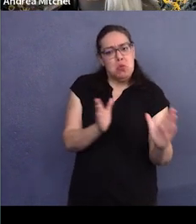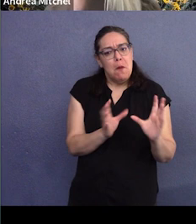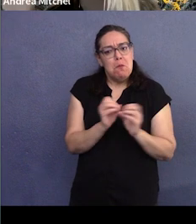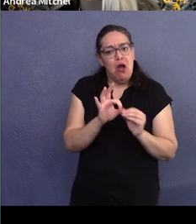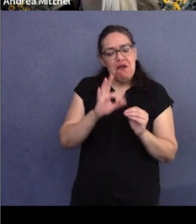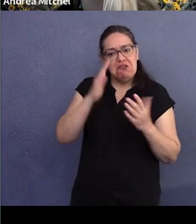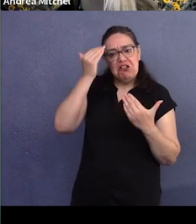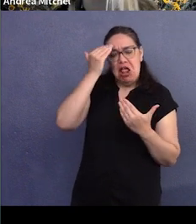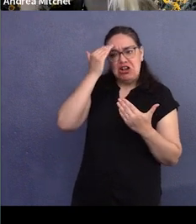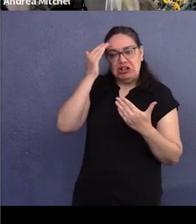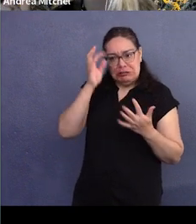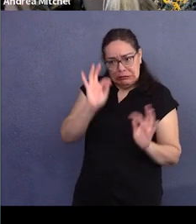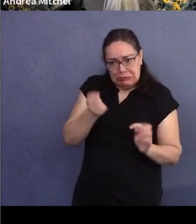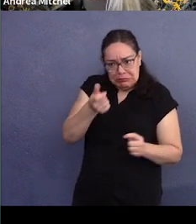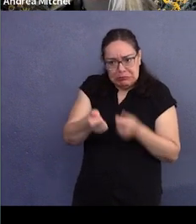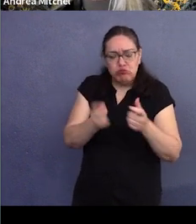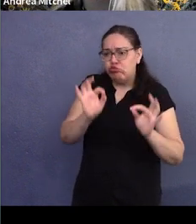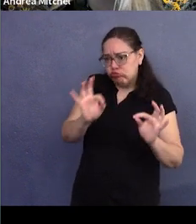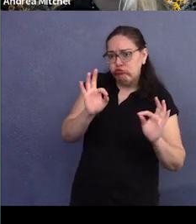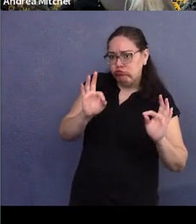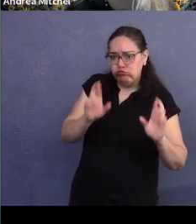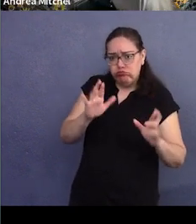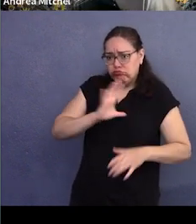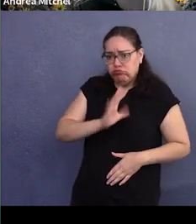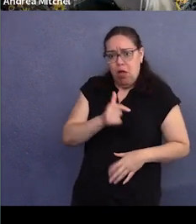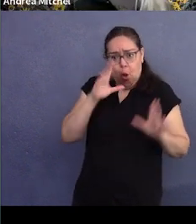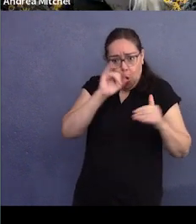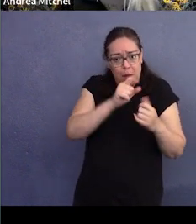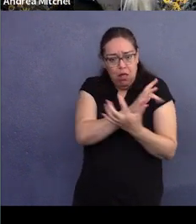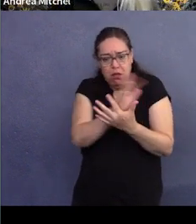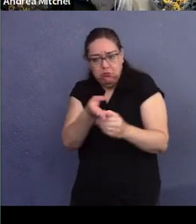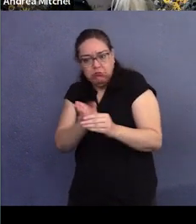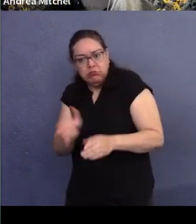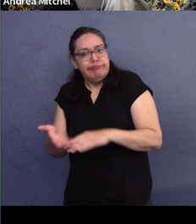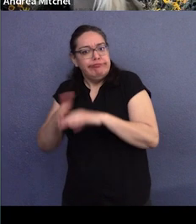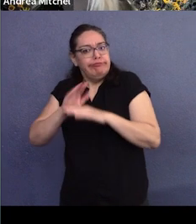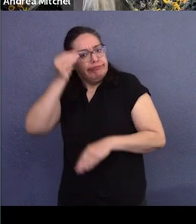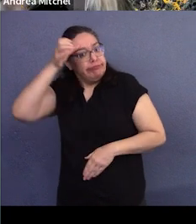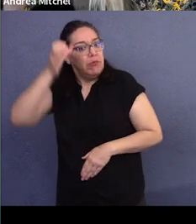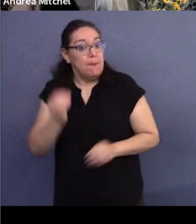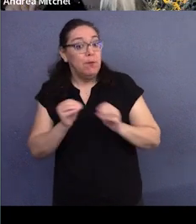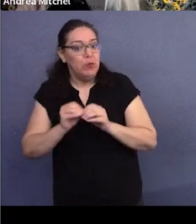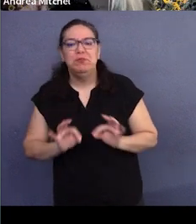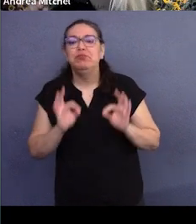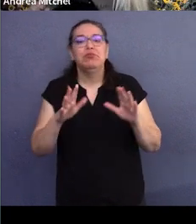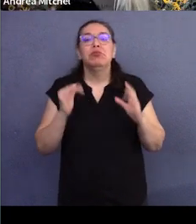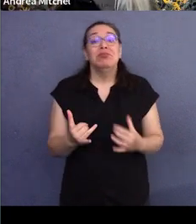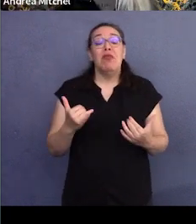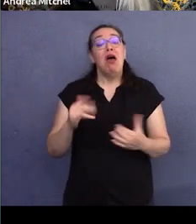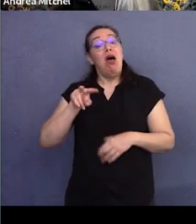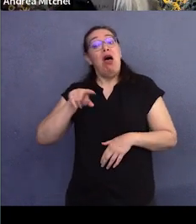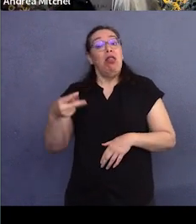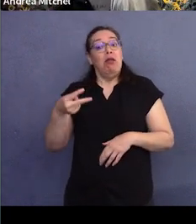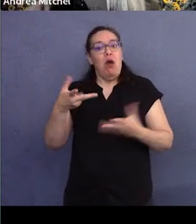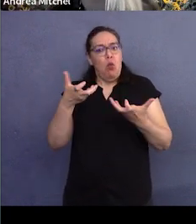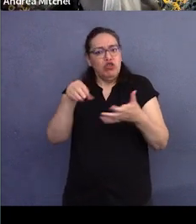that's okay. By the end, I hope that this increases. So thank you very much for doing that. The other thing I'd like you to put in, just because I don't know who you are,